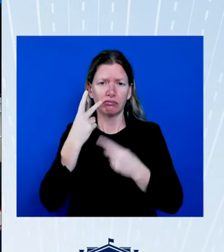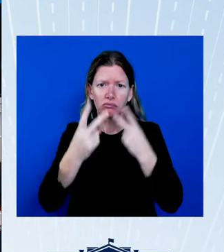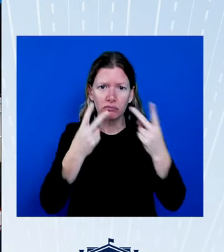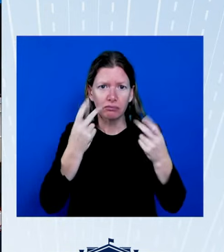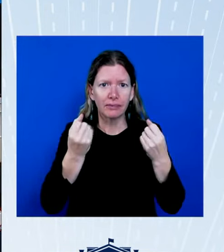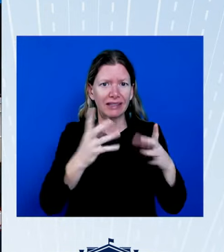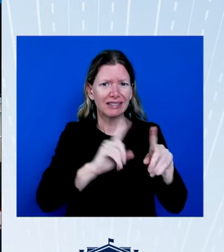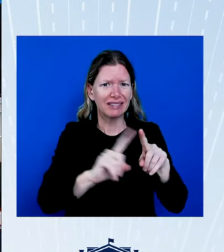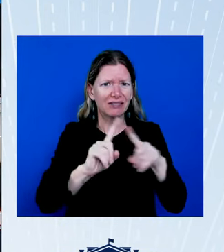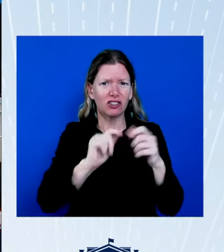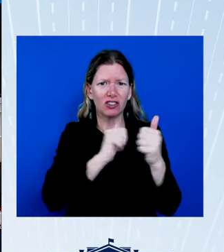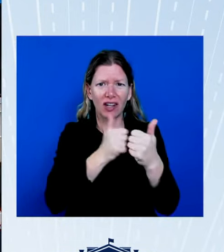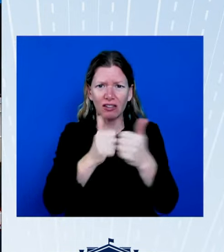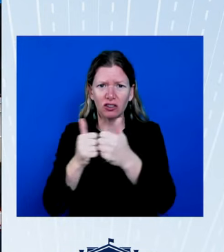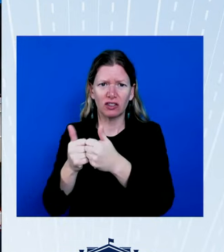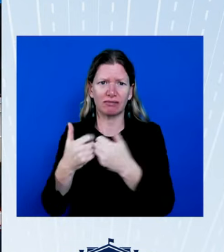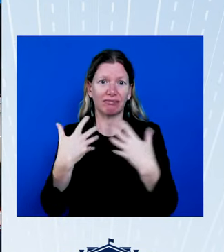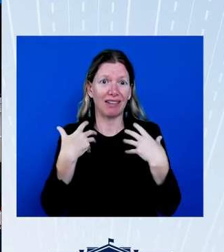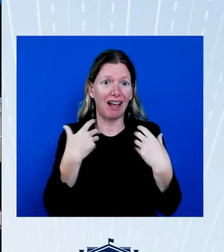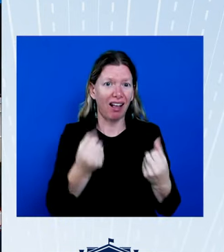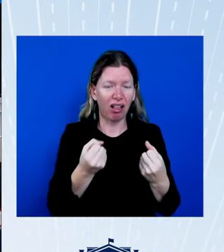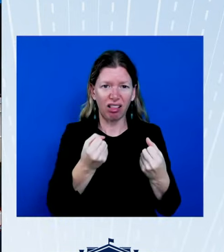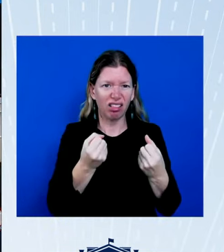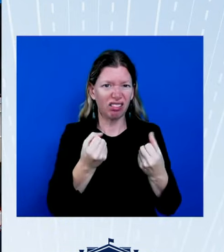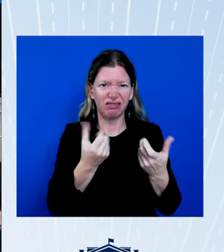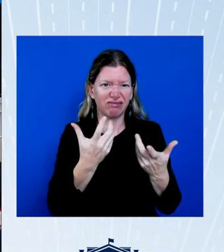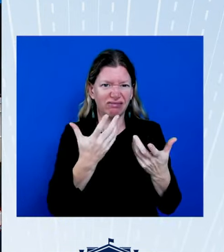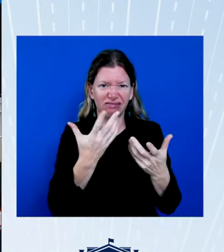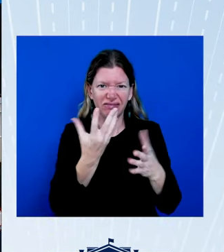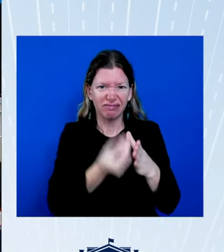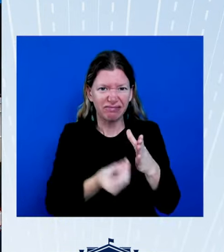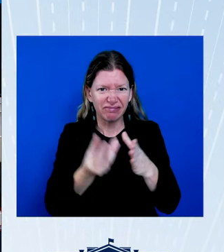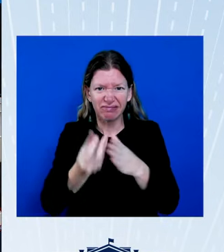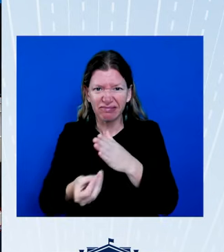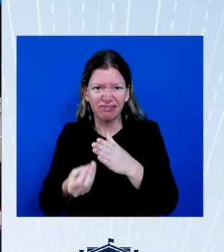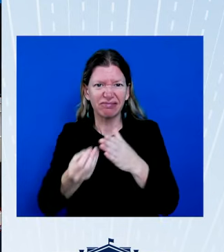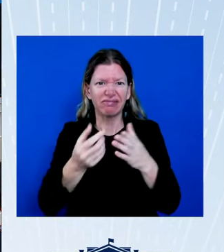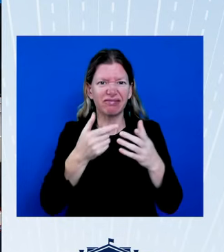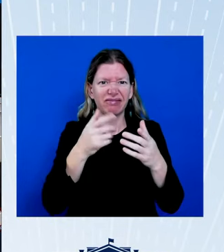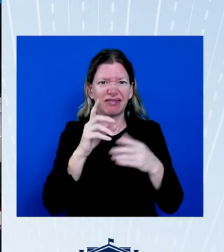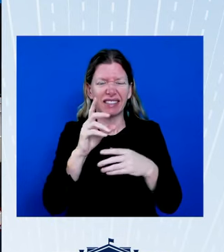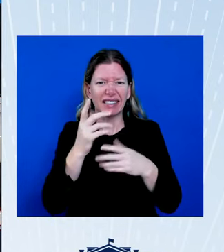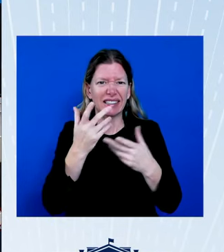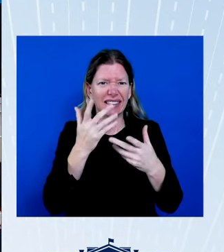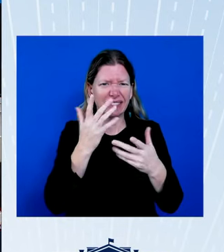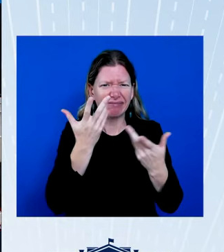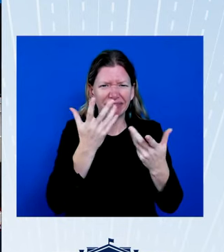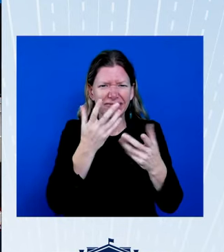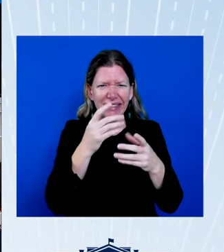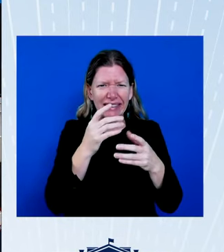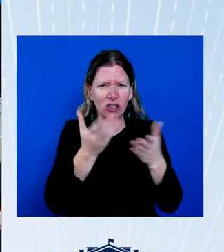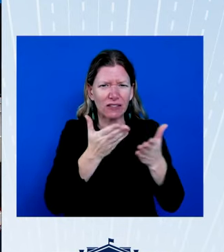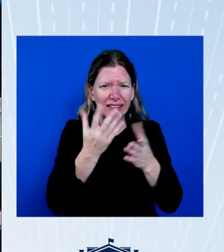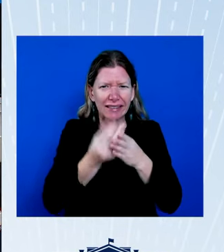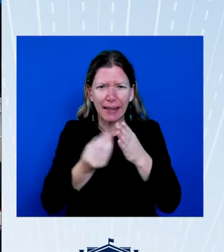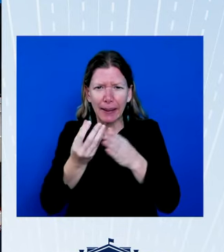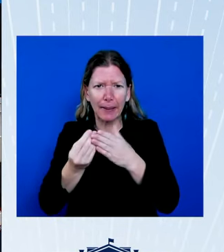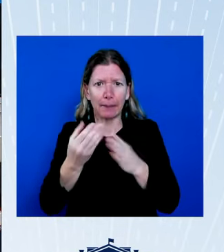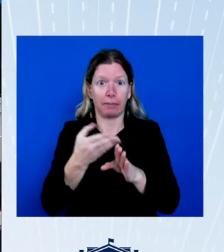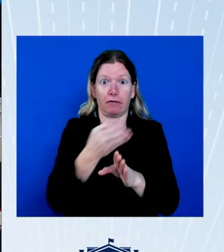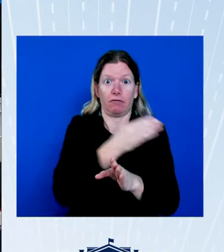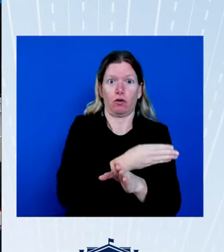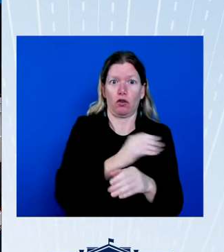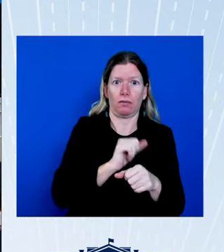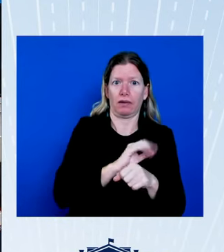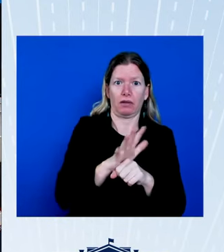has certainly shown us the depth and breadth of health disparities. And I saw that driving around Pennsylvania when I was